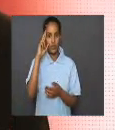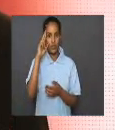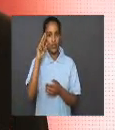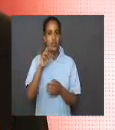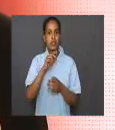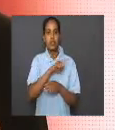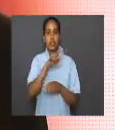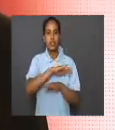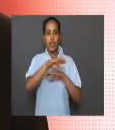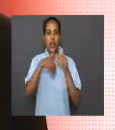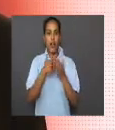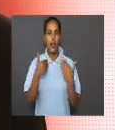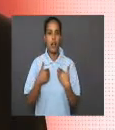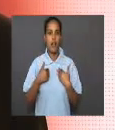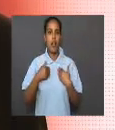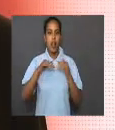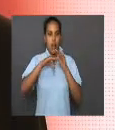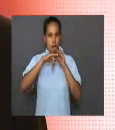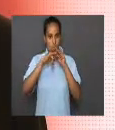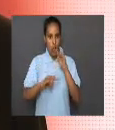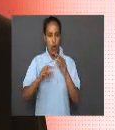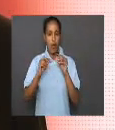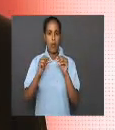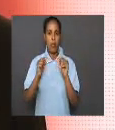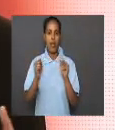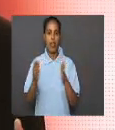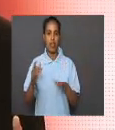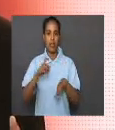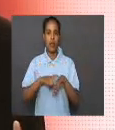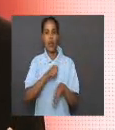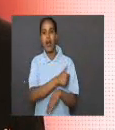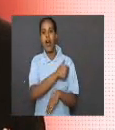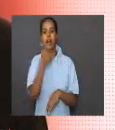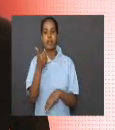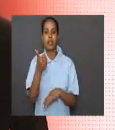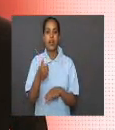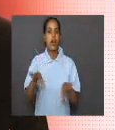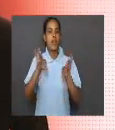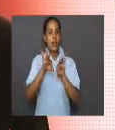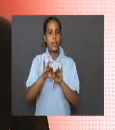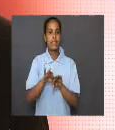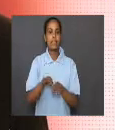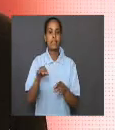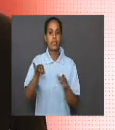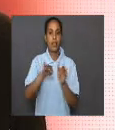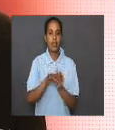they generally have lower melting points than other available salts.